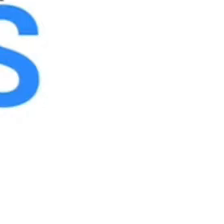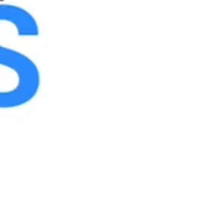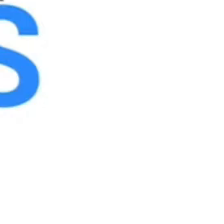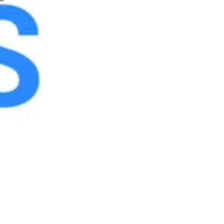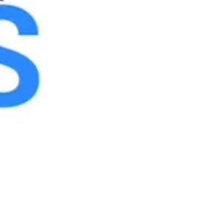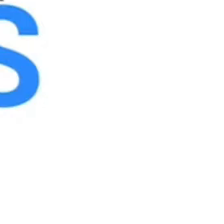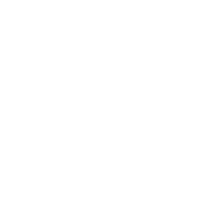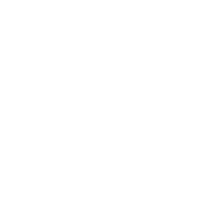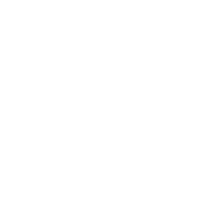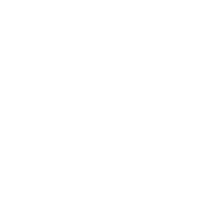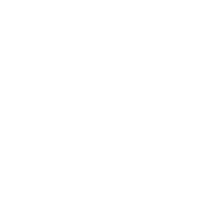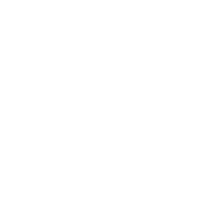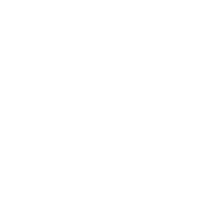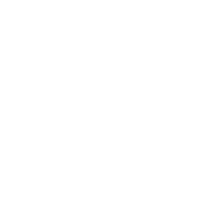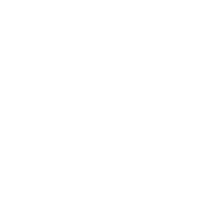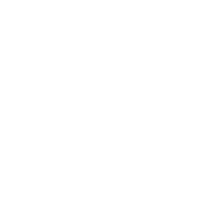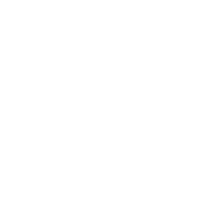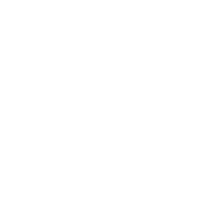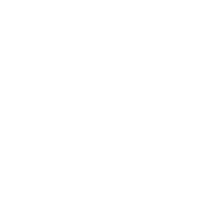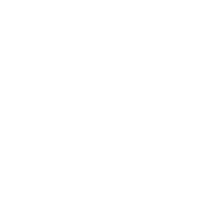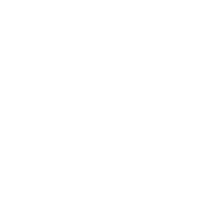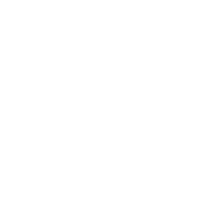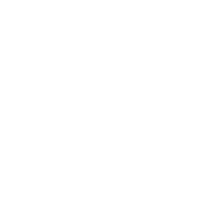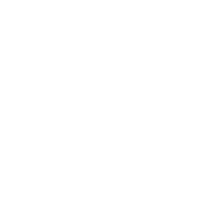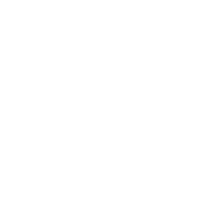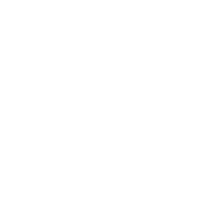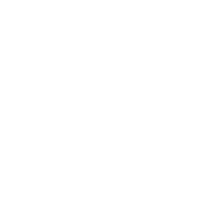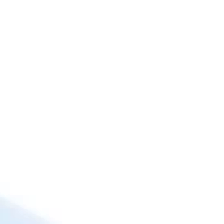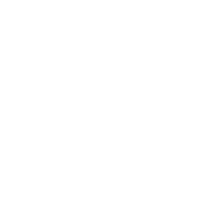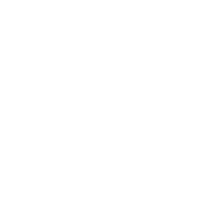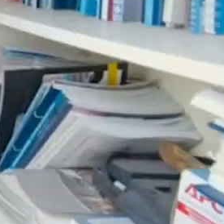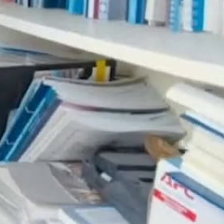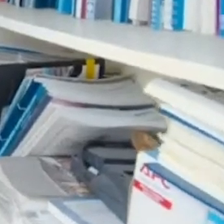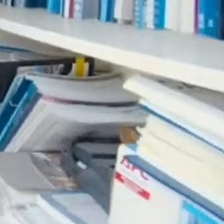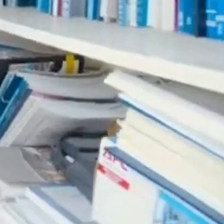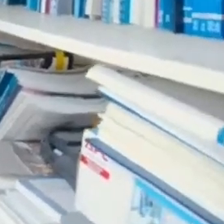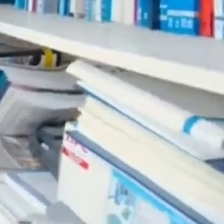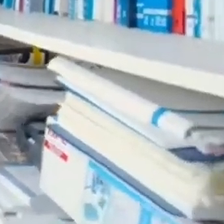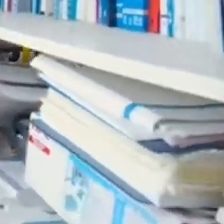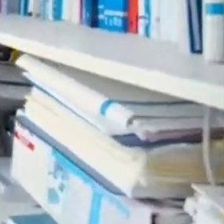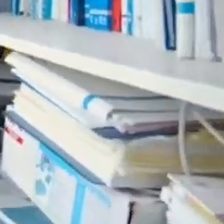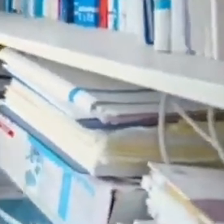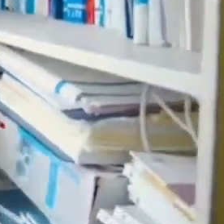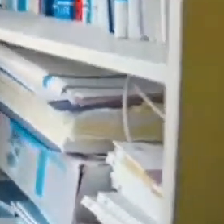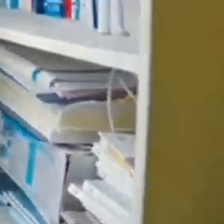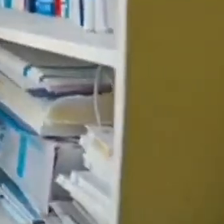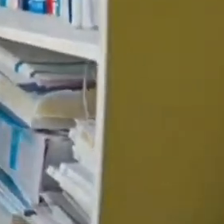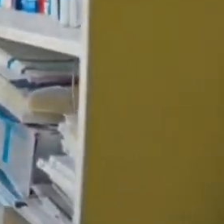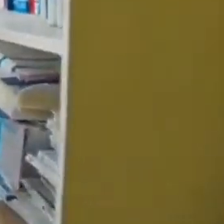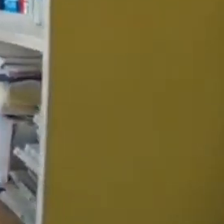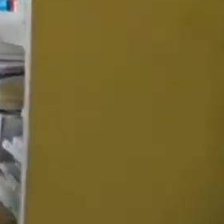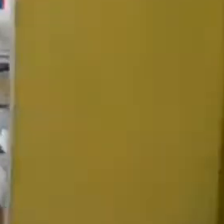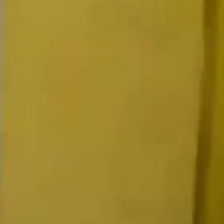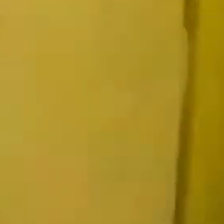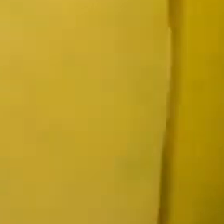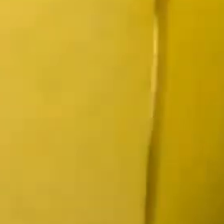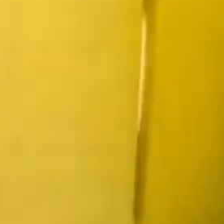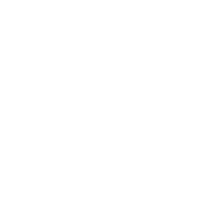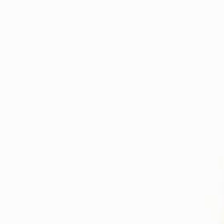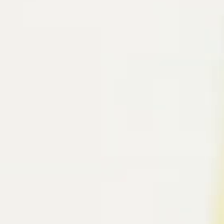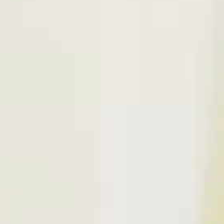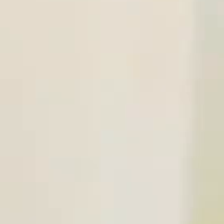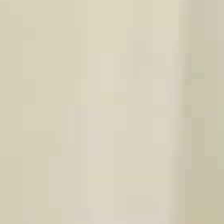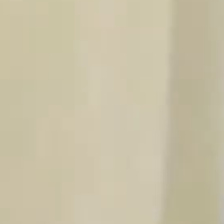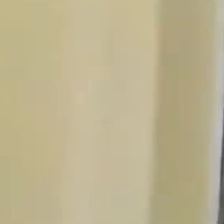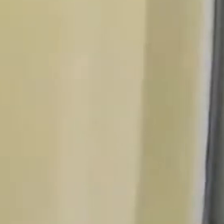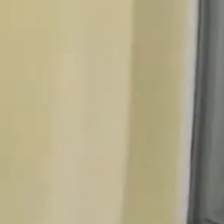that means breaking a habit you've done all your life. Cover your mouth and nose with flexed